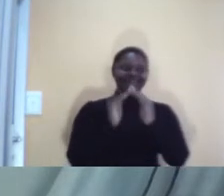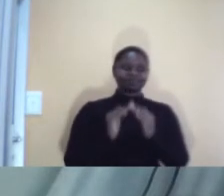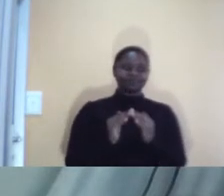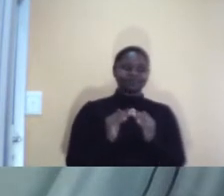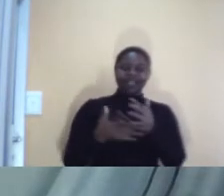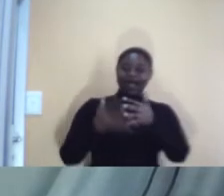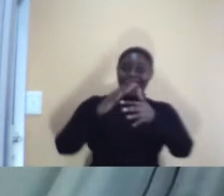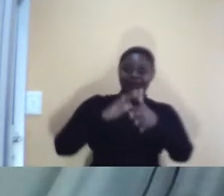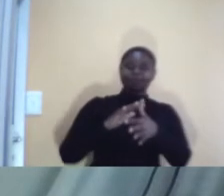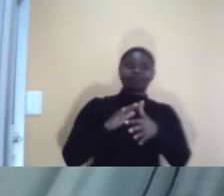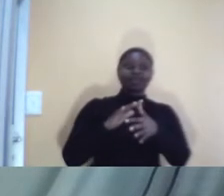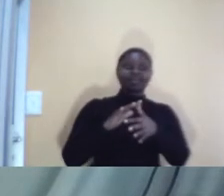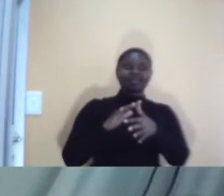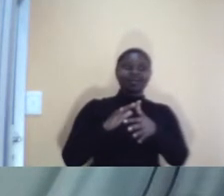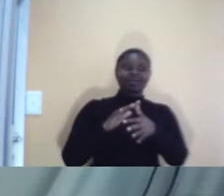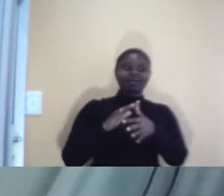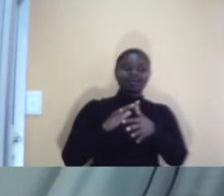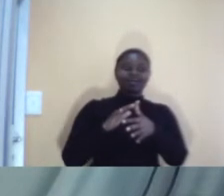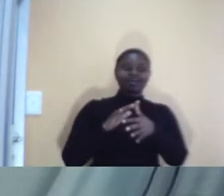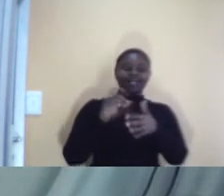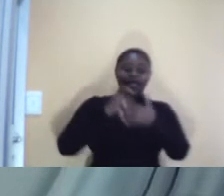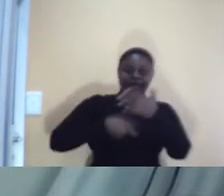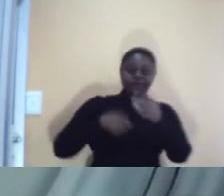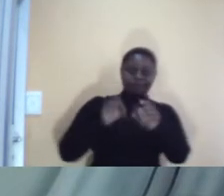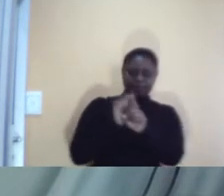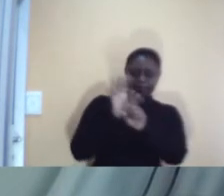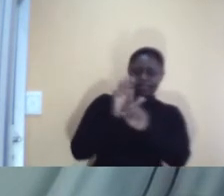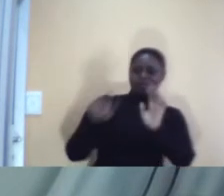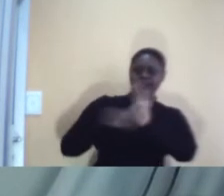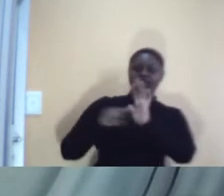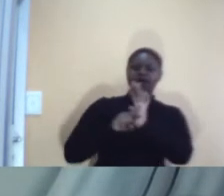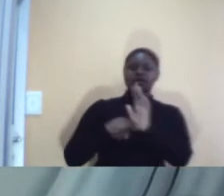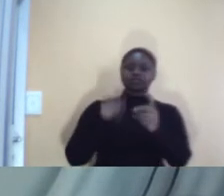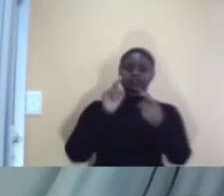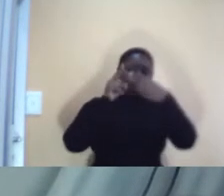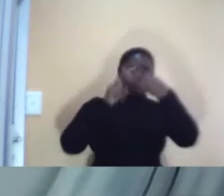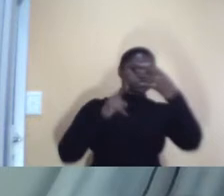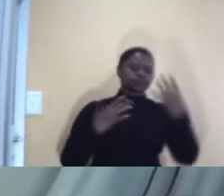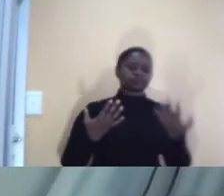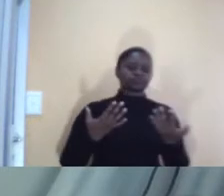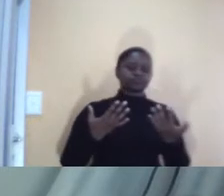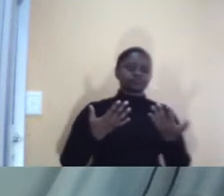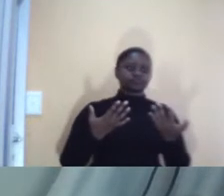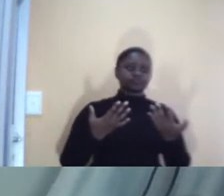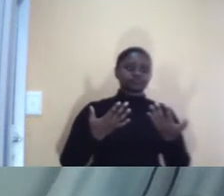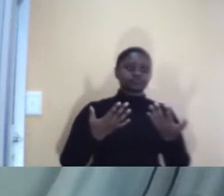higher food price impact negative on the purchasing